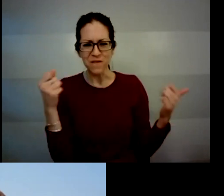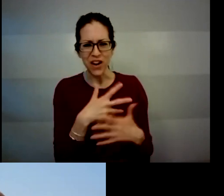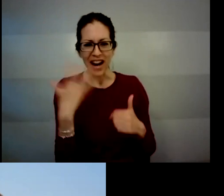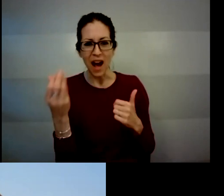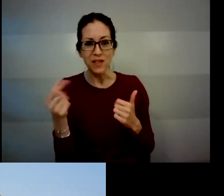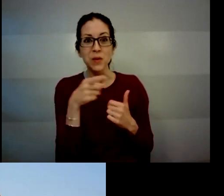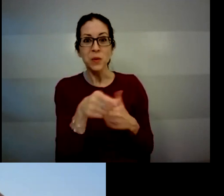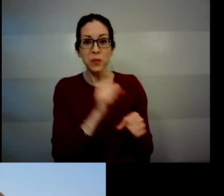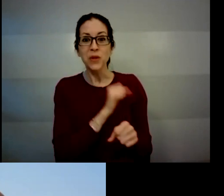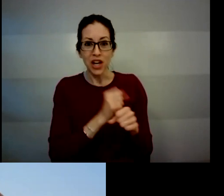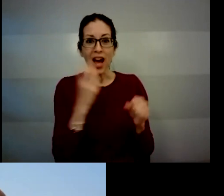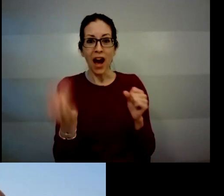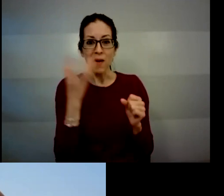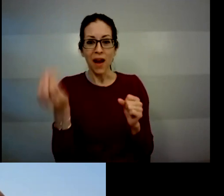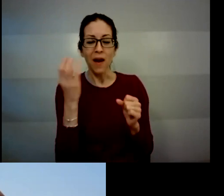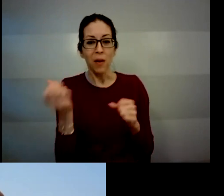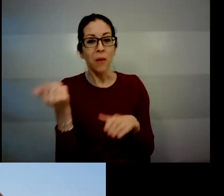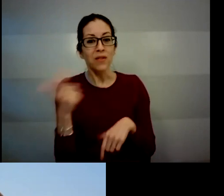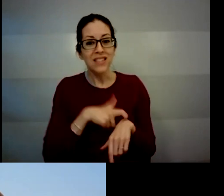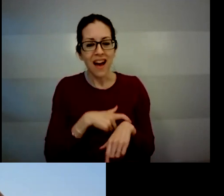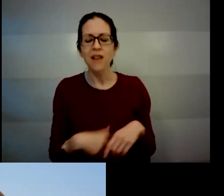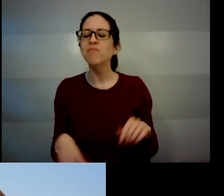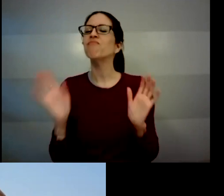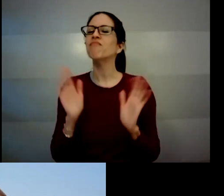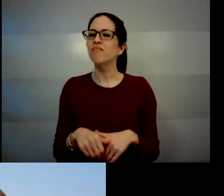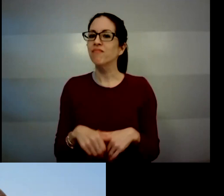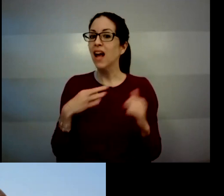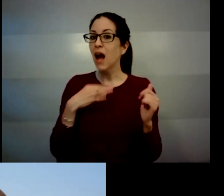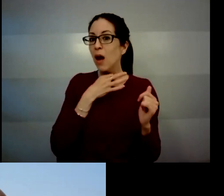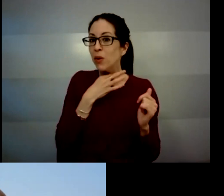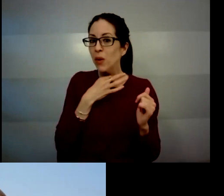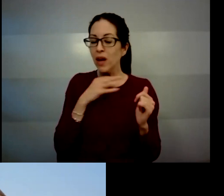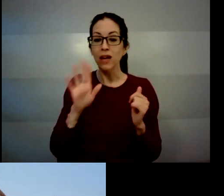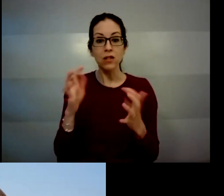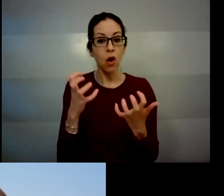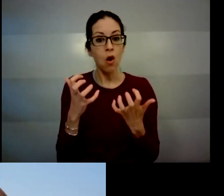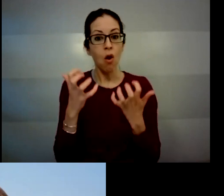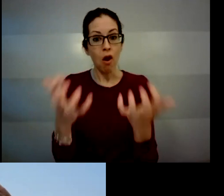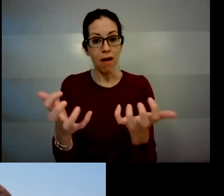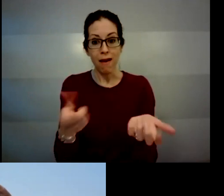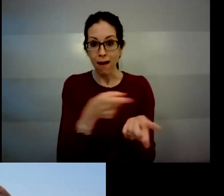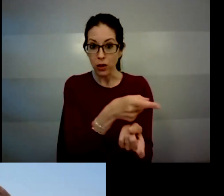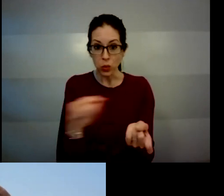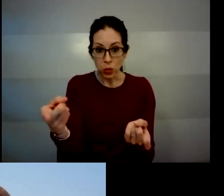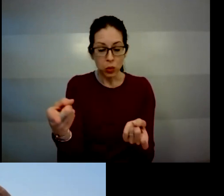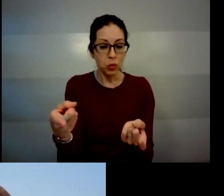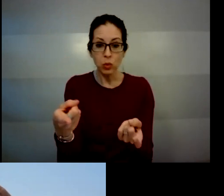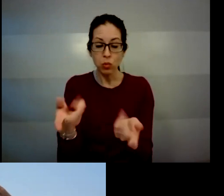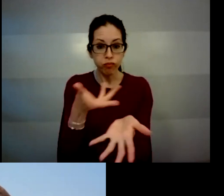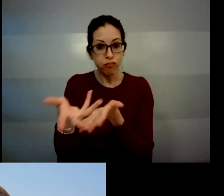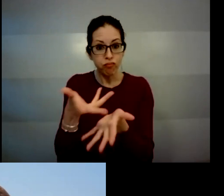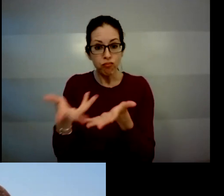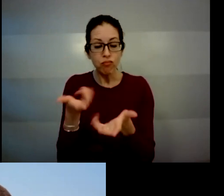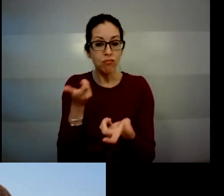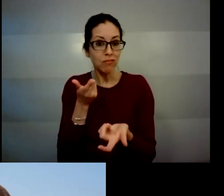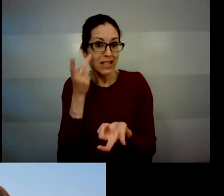field work you're doing now. But I'm really curious from our audience about how they have interacted with birds before.